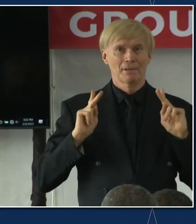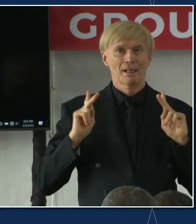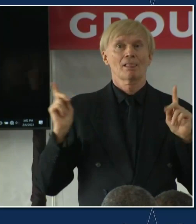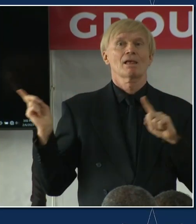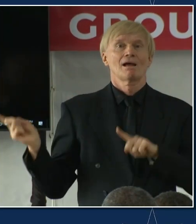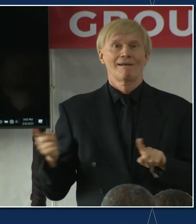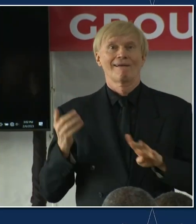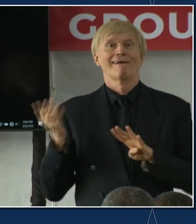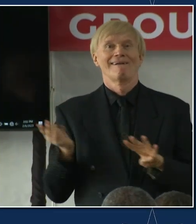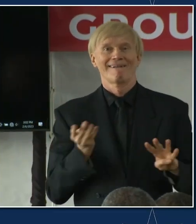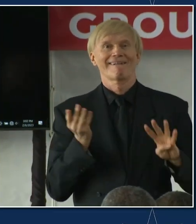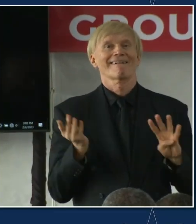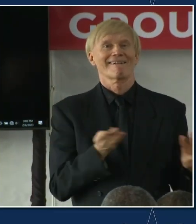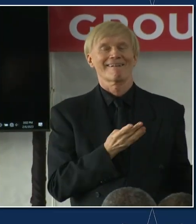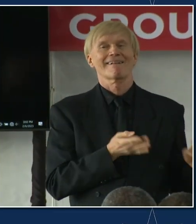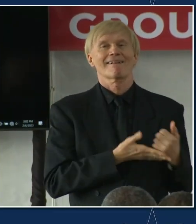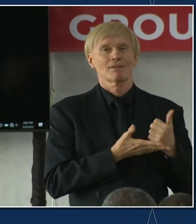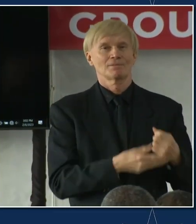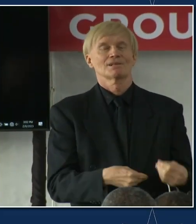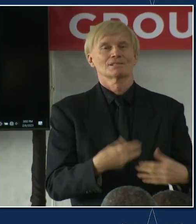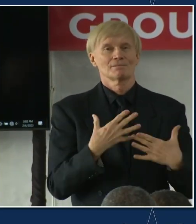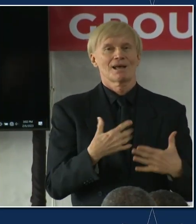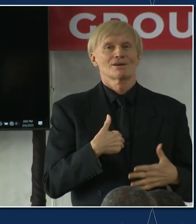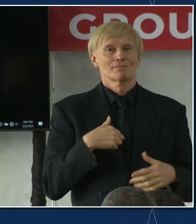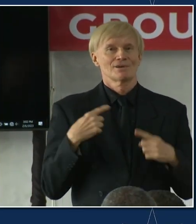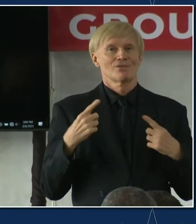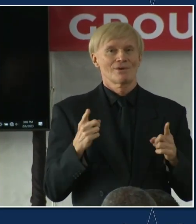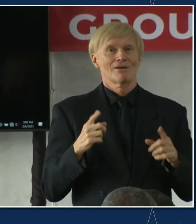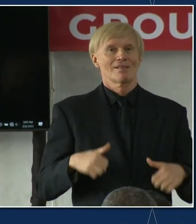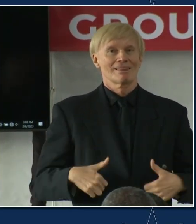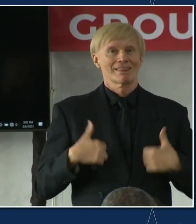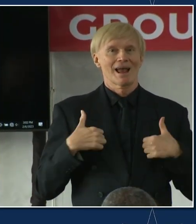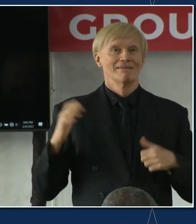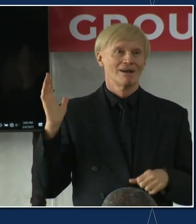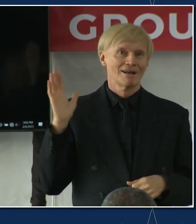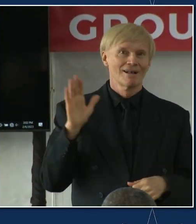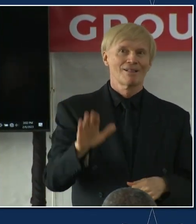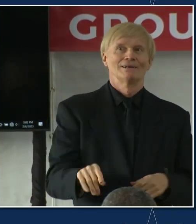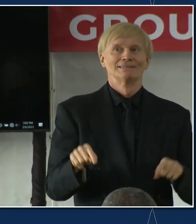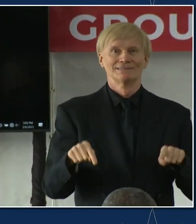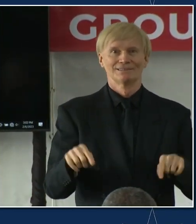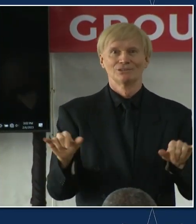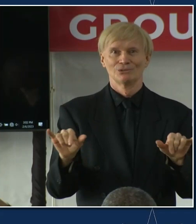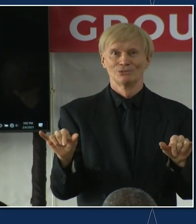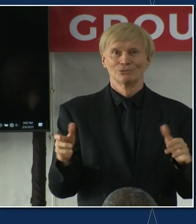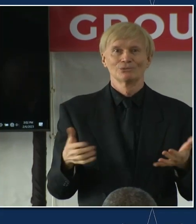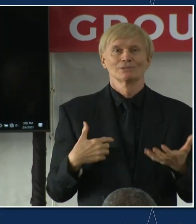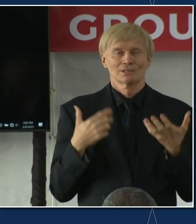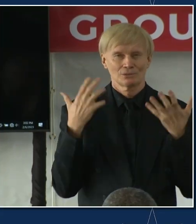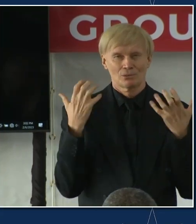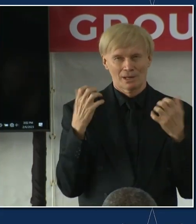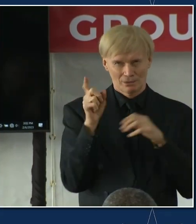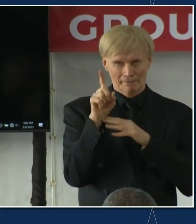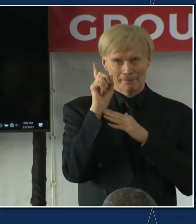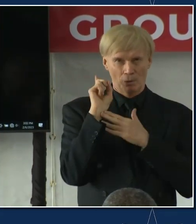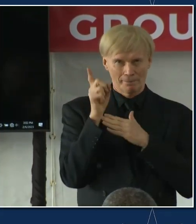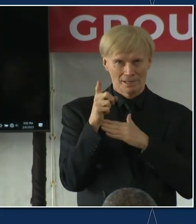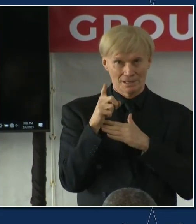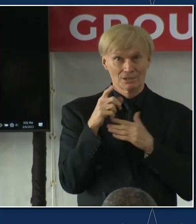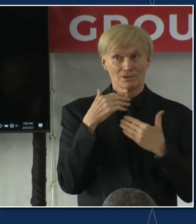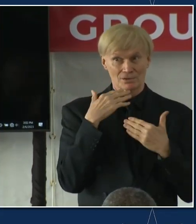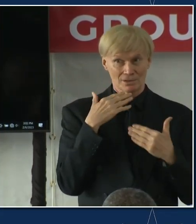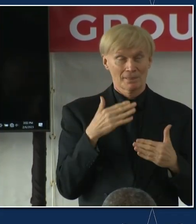helped inspire me throughout my life and this journey in particular. I want to just take a moment to thank